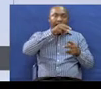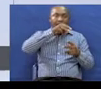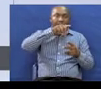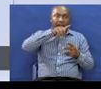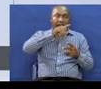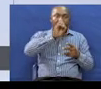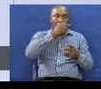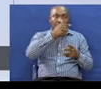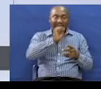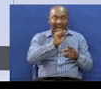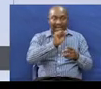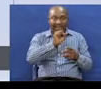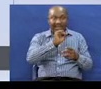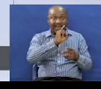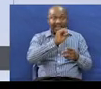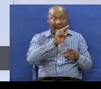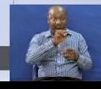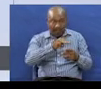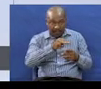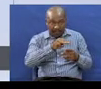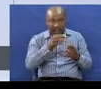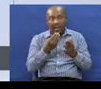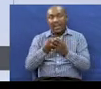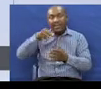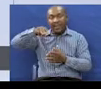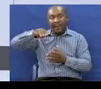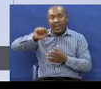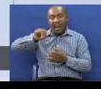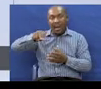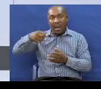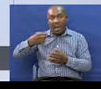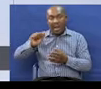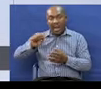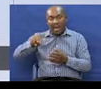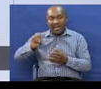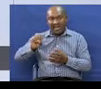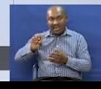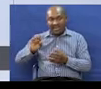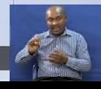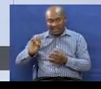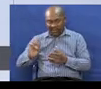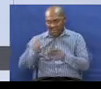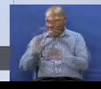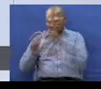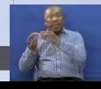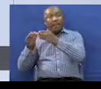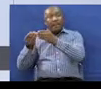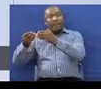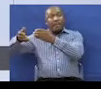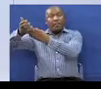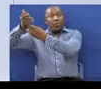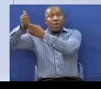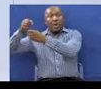in word. Manganese 4 oxide. What will be the product? This